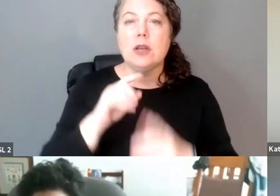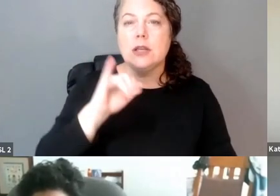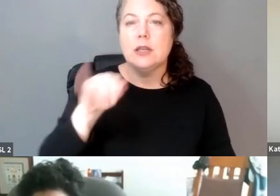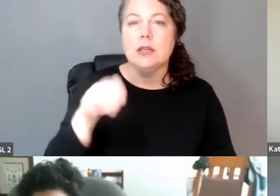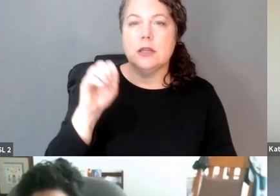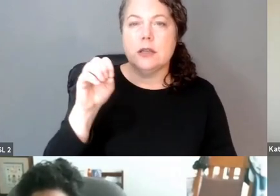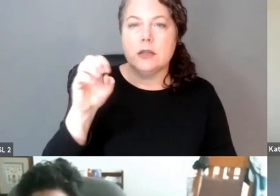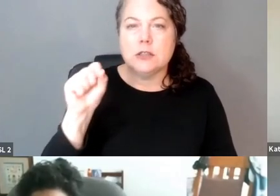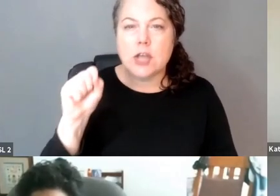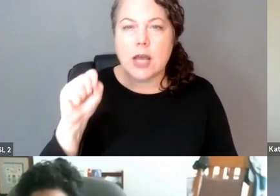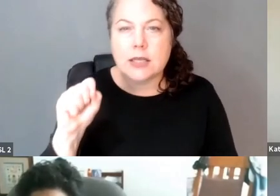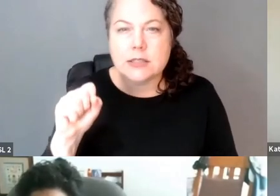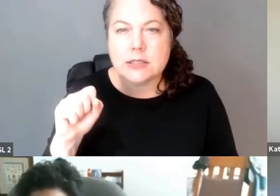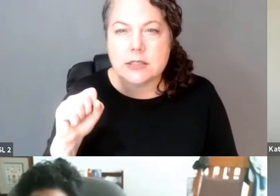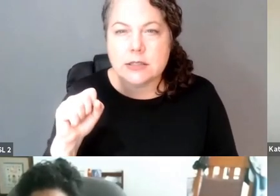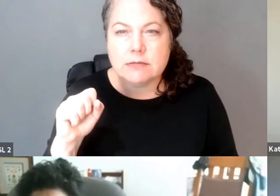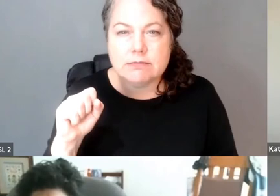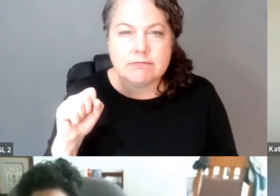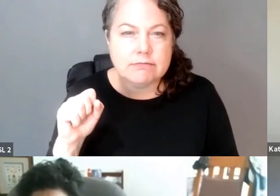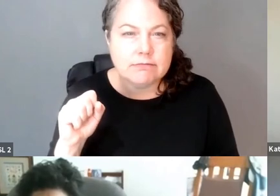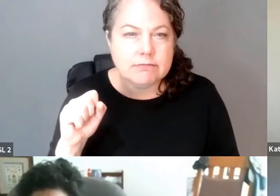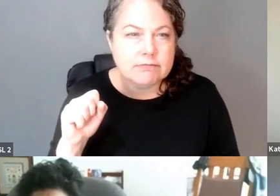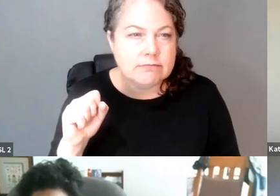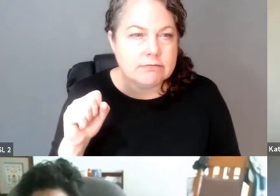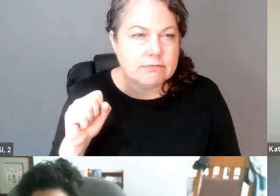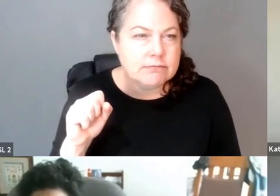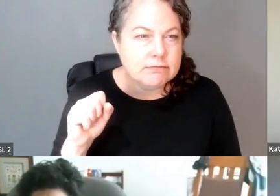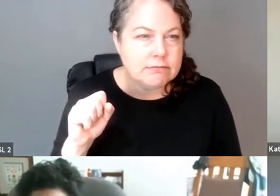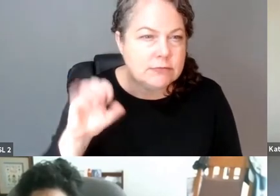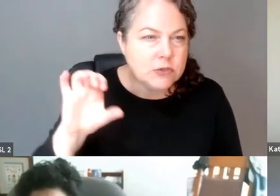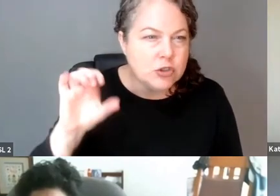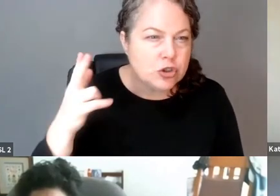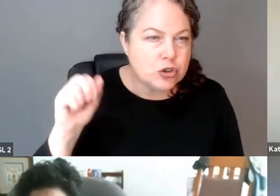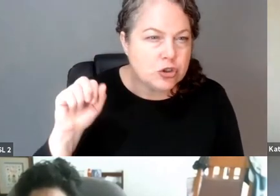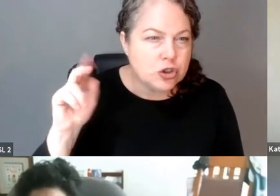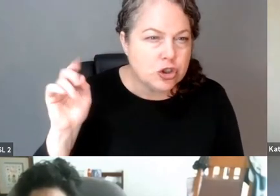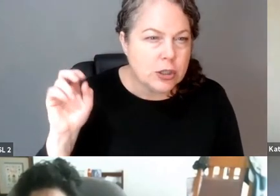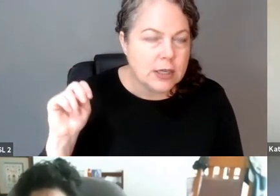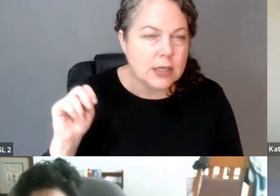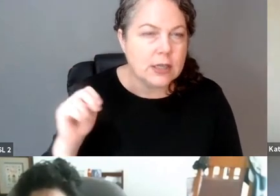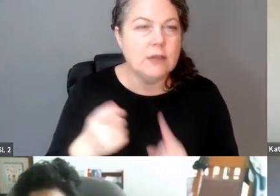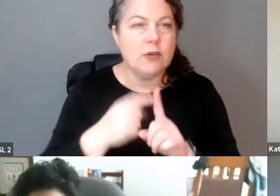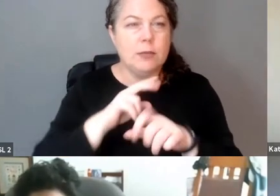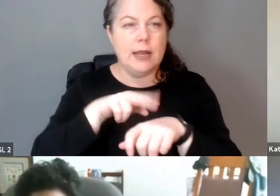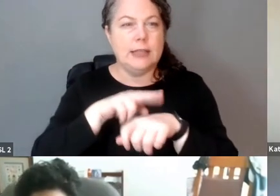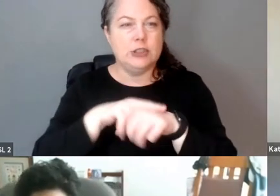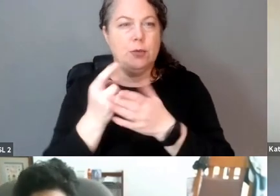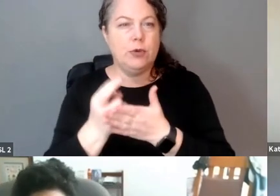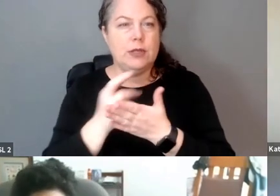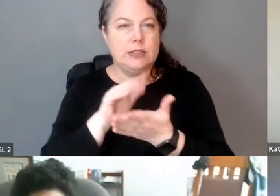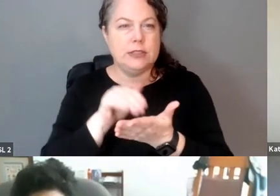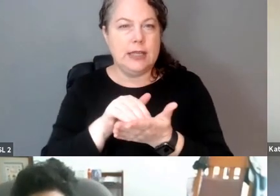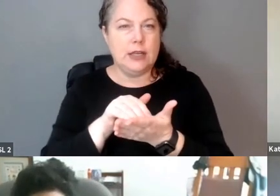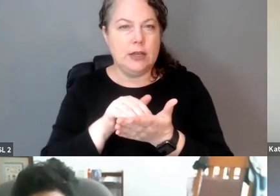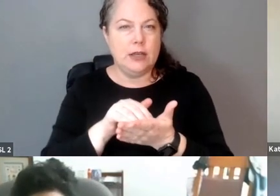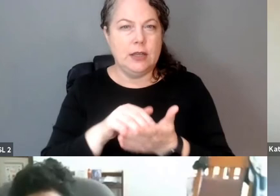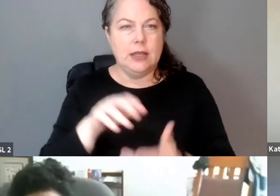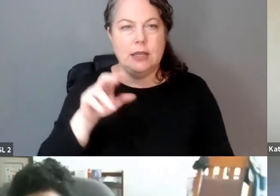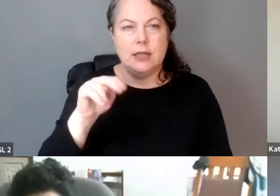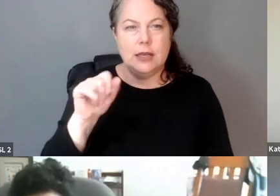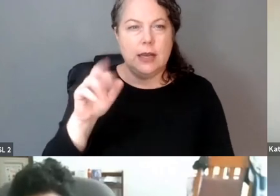Chaikin from the National Rehabilitation Information Center. Many of you might have known or heard of that as NARIC.